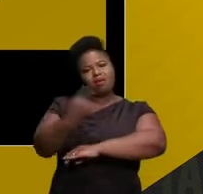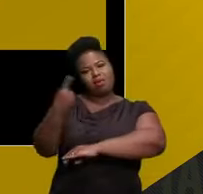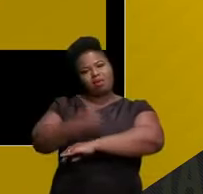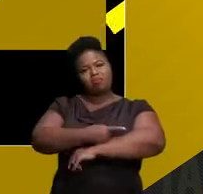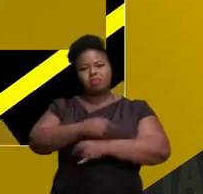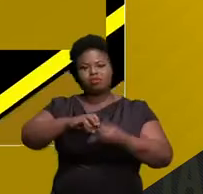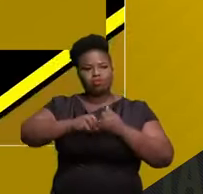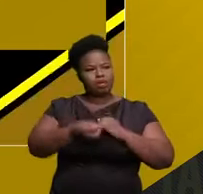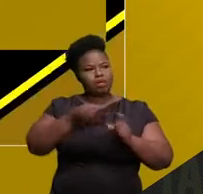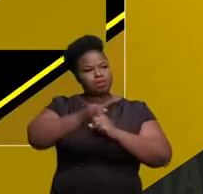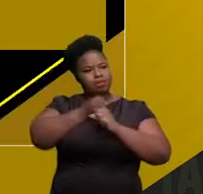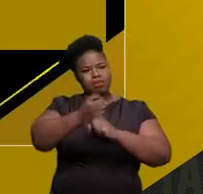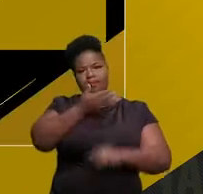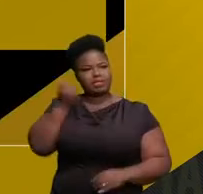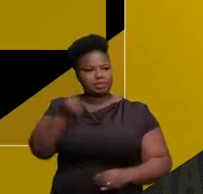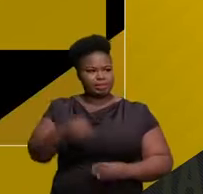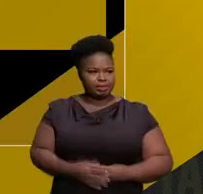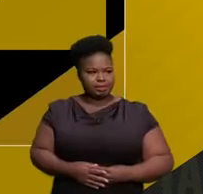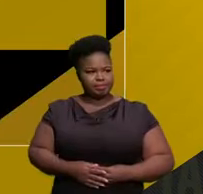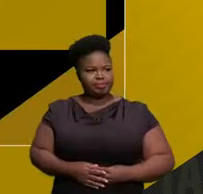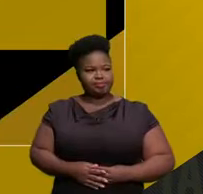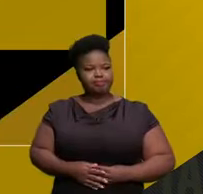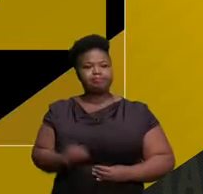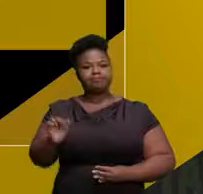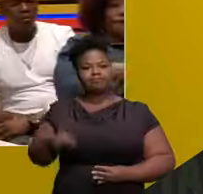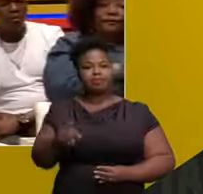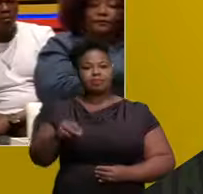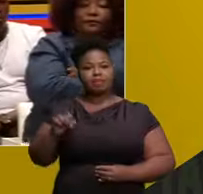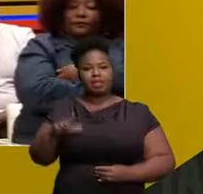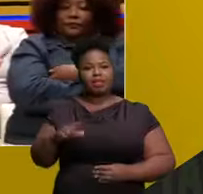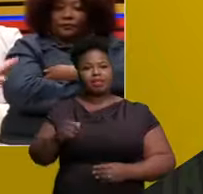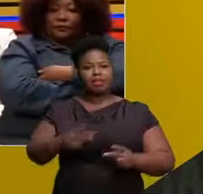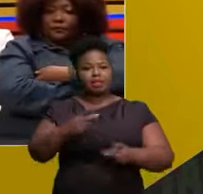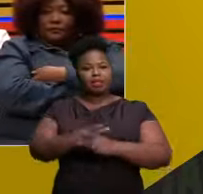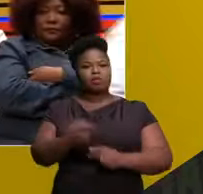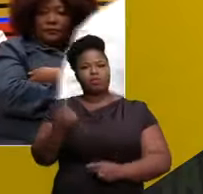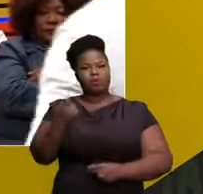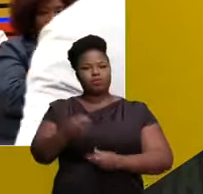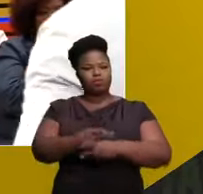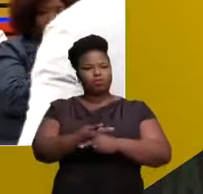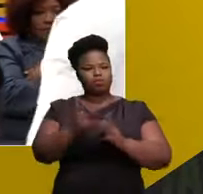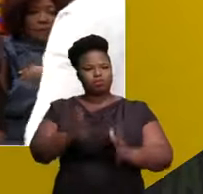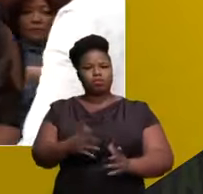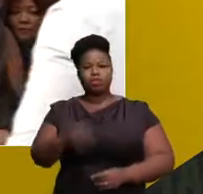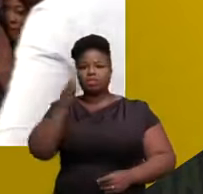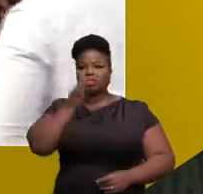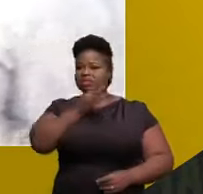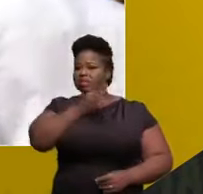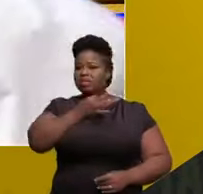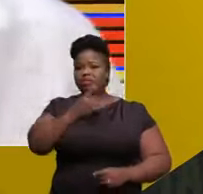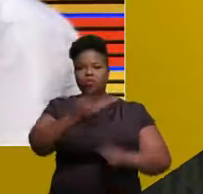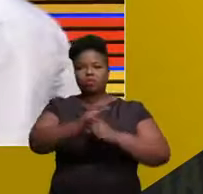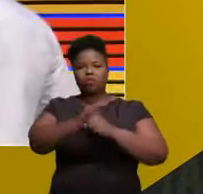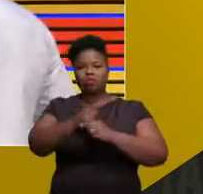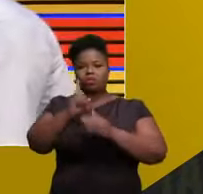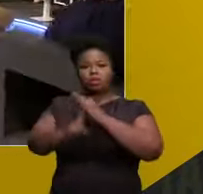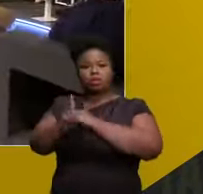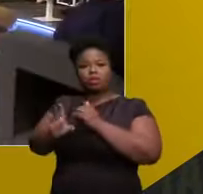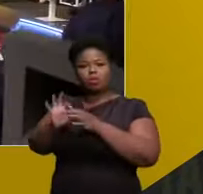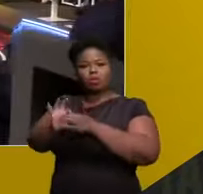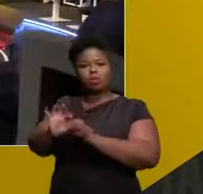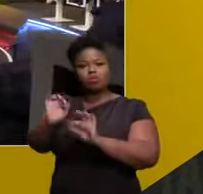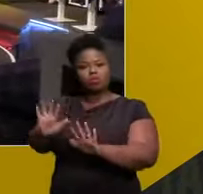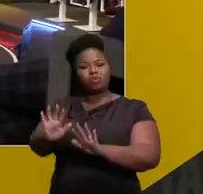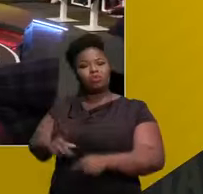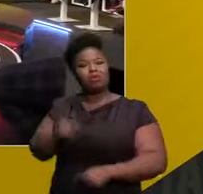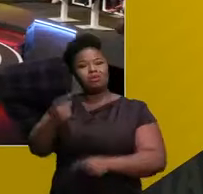my fullest potential. So, Melody, it just makes me think. Kastorisa, one of our producers, told us, ba mutswere, ba motlema, kontung ya hai at